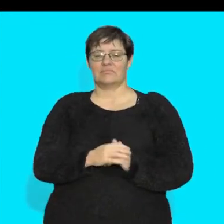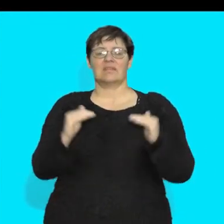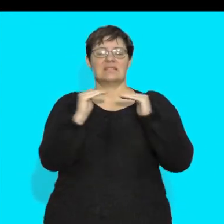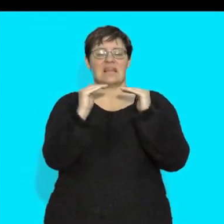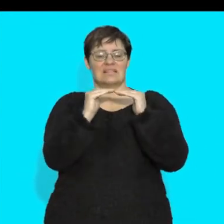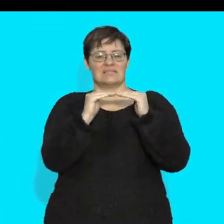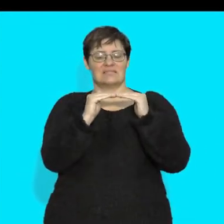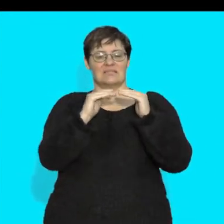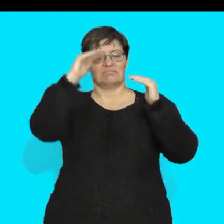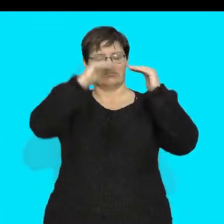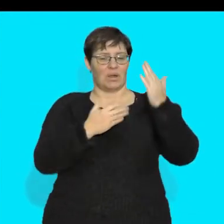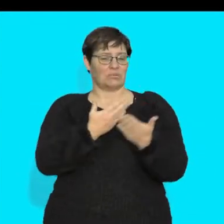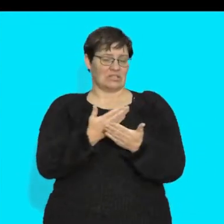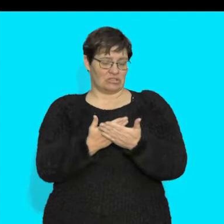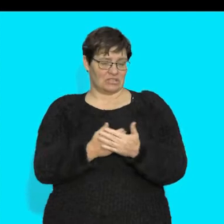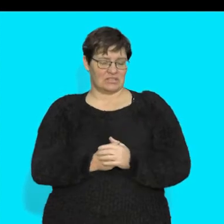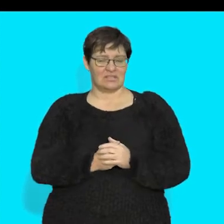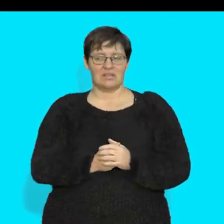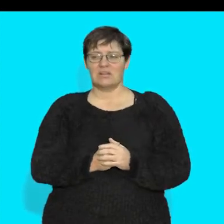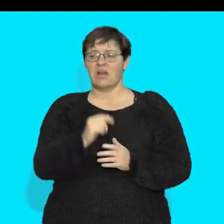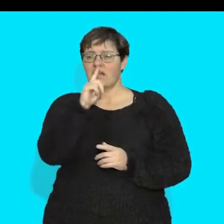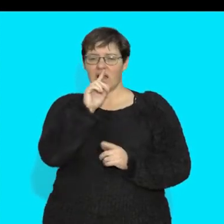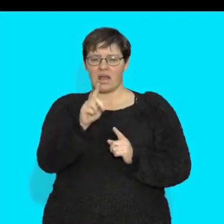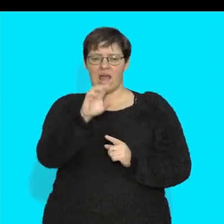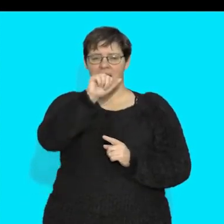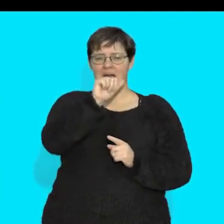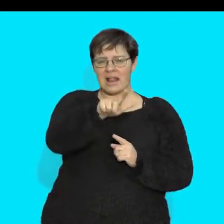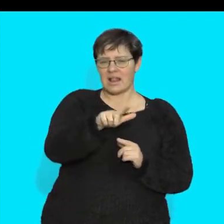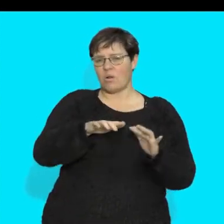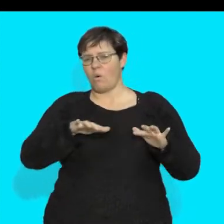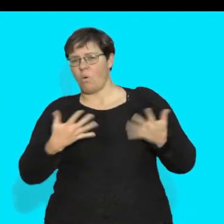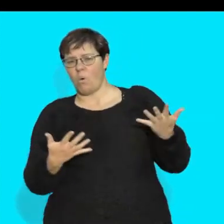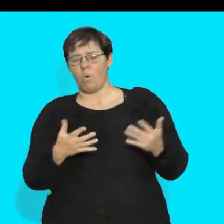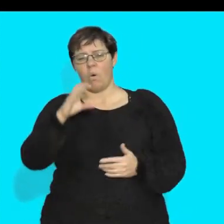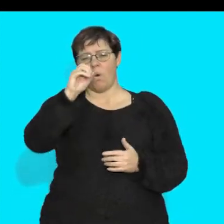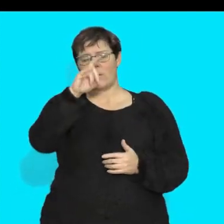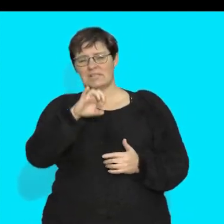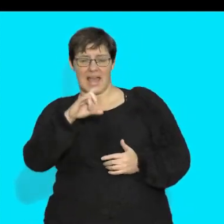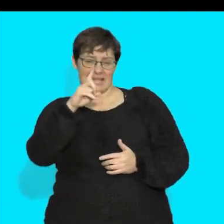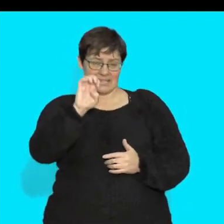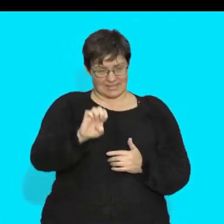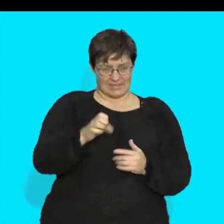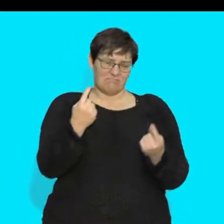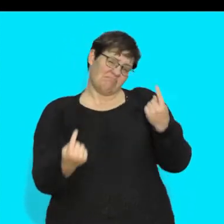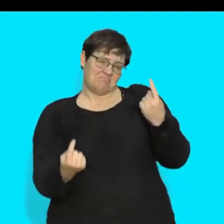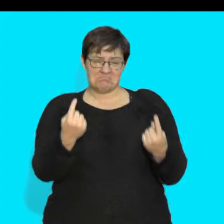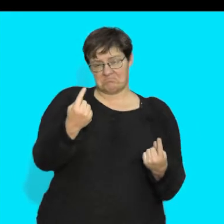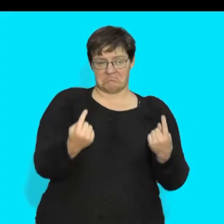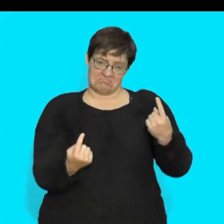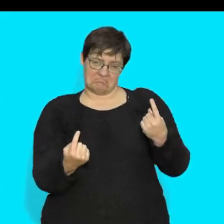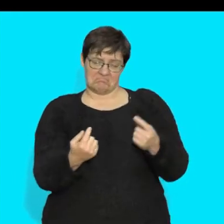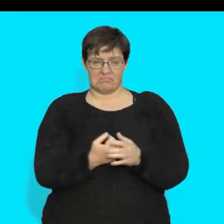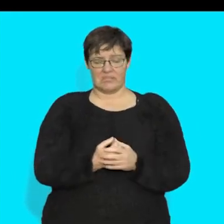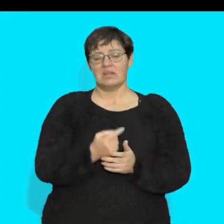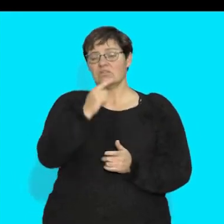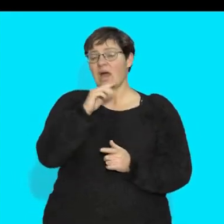our table of standard reduction potentials, and we're looking for either aluminium or oxide. And what